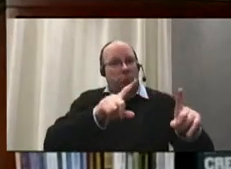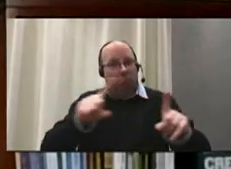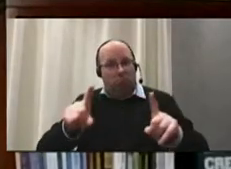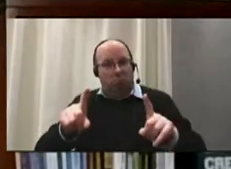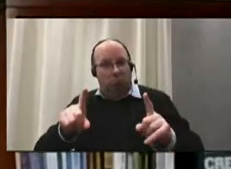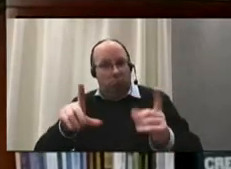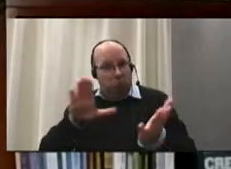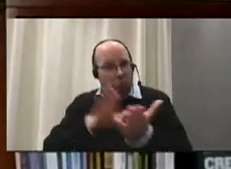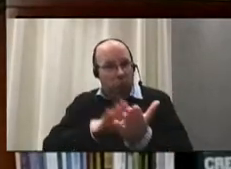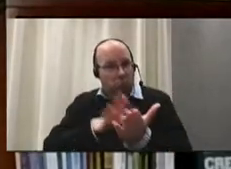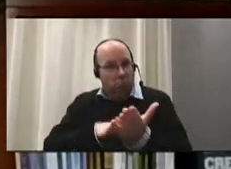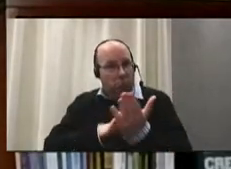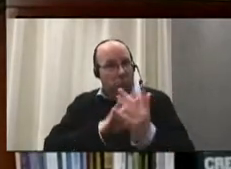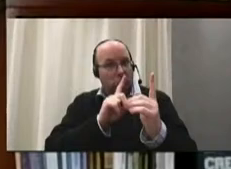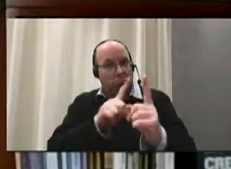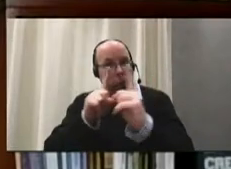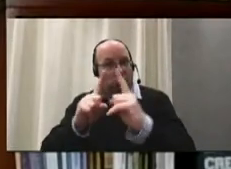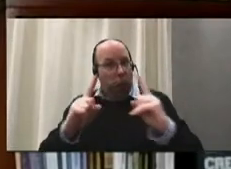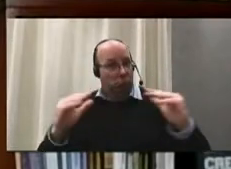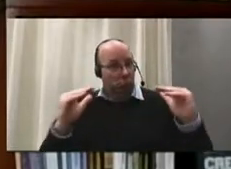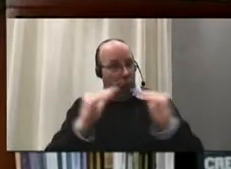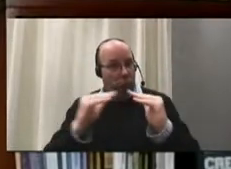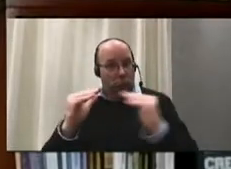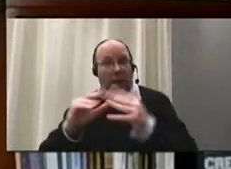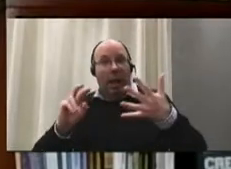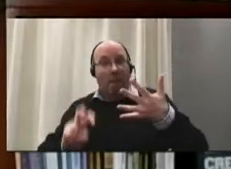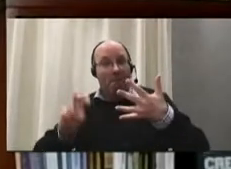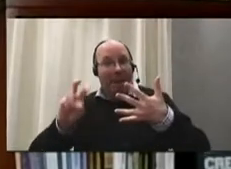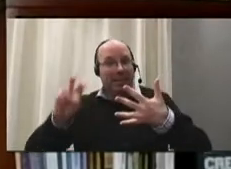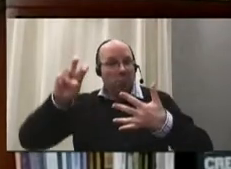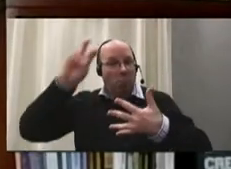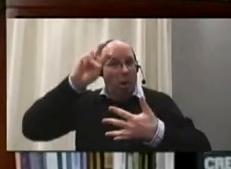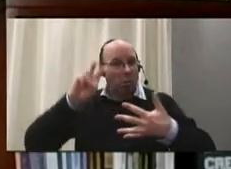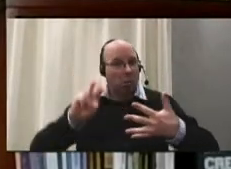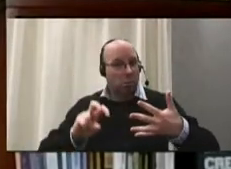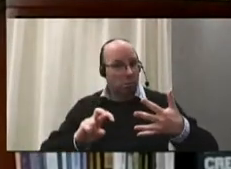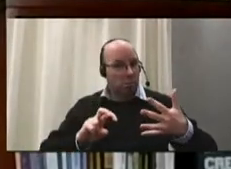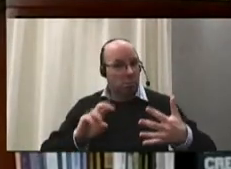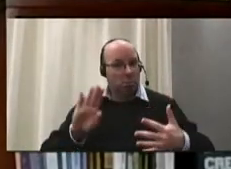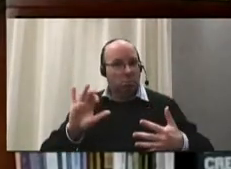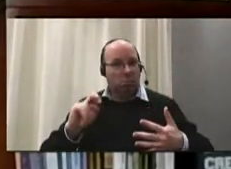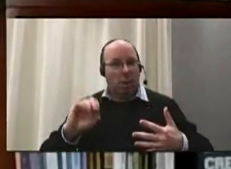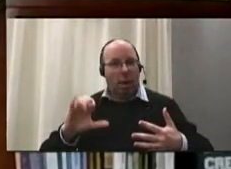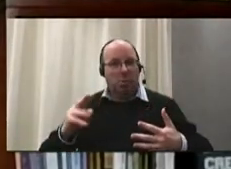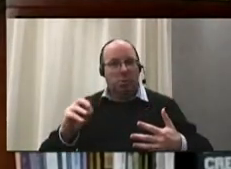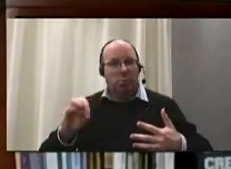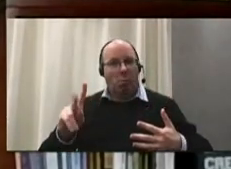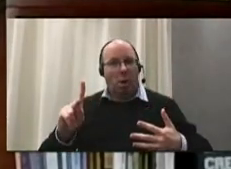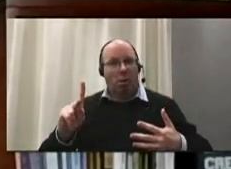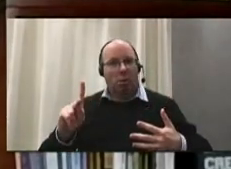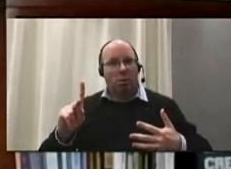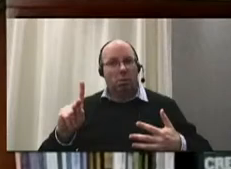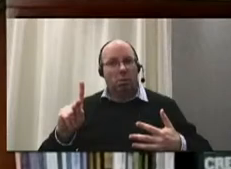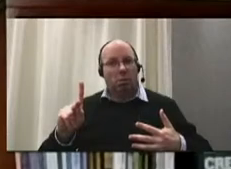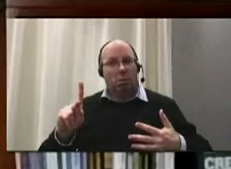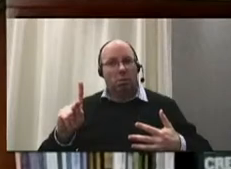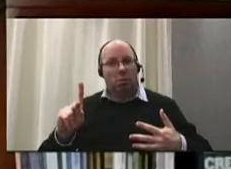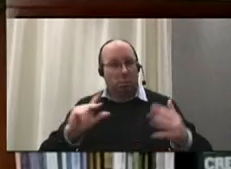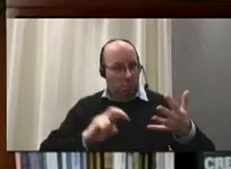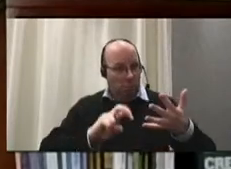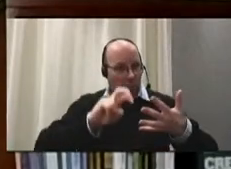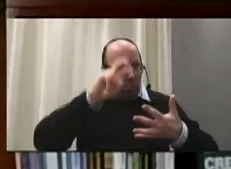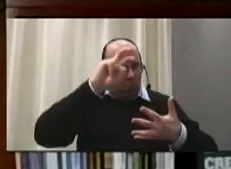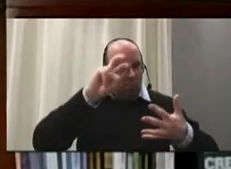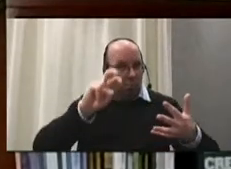those benchmark learning objectives or not. And so personalizing that process even more, having